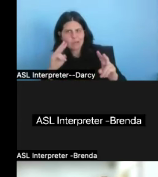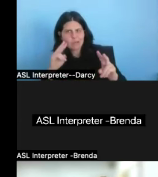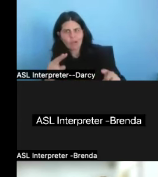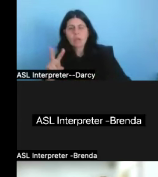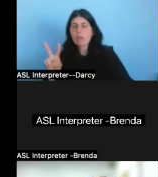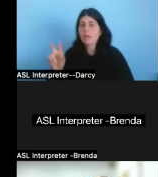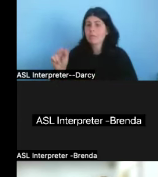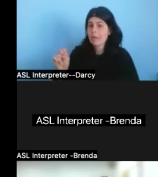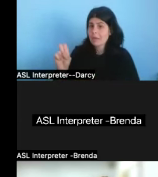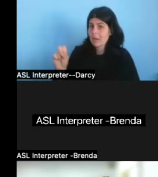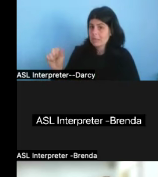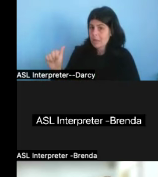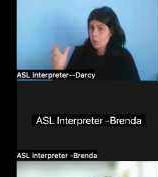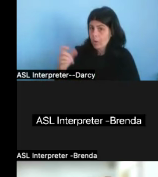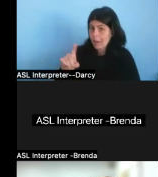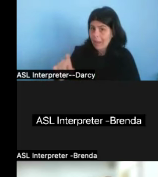the question in the Q&A?